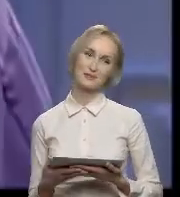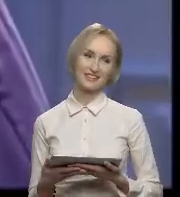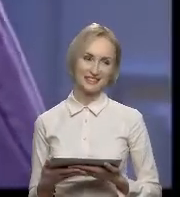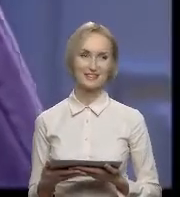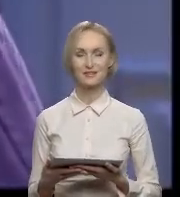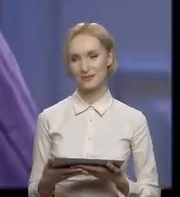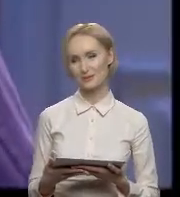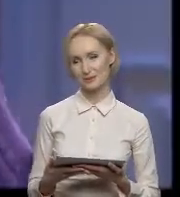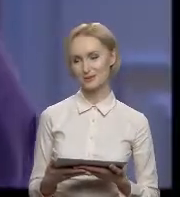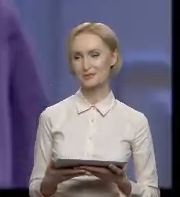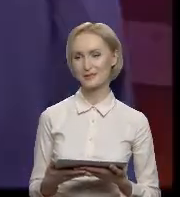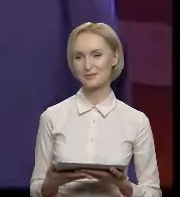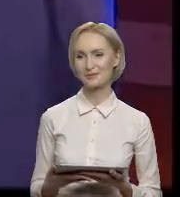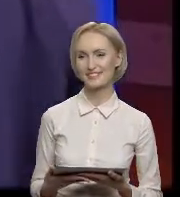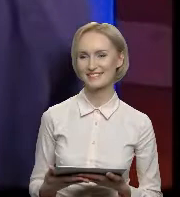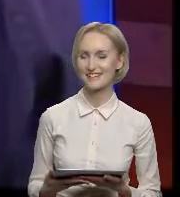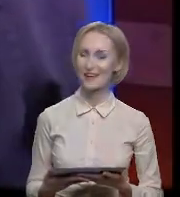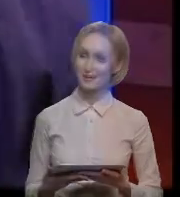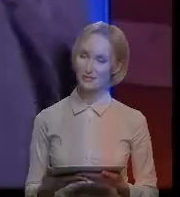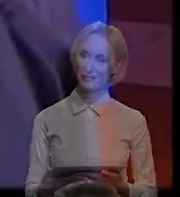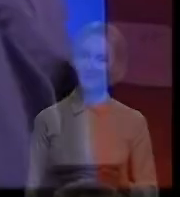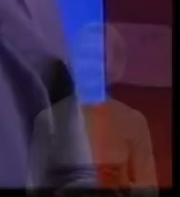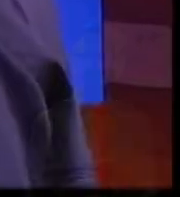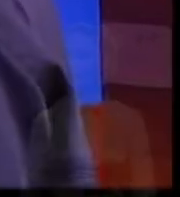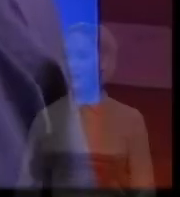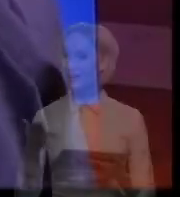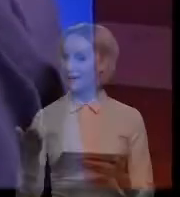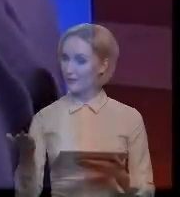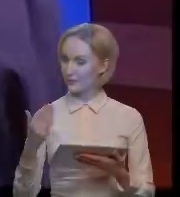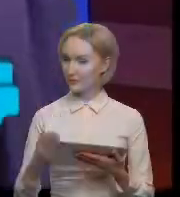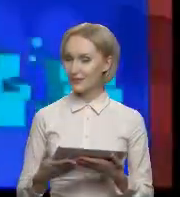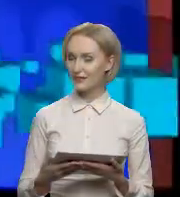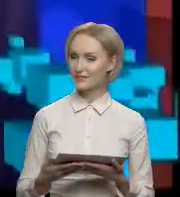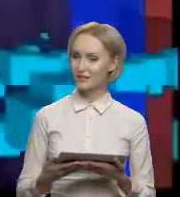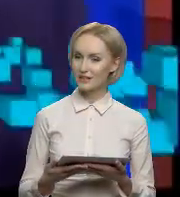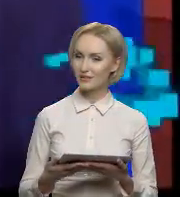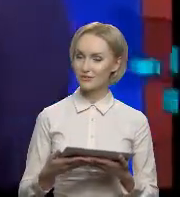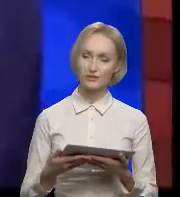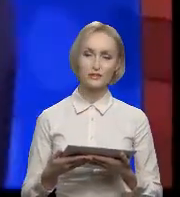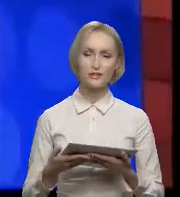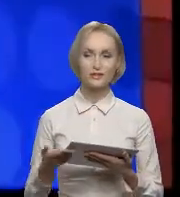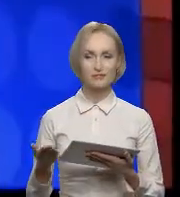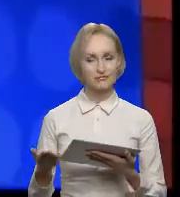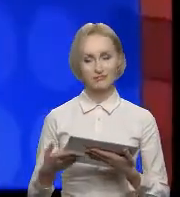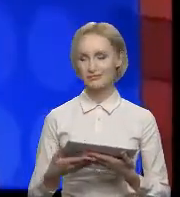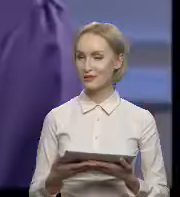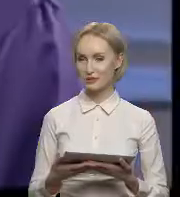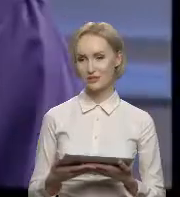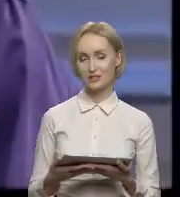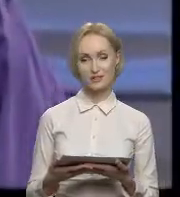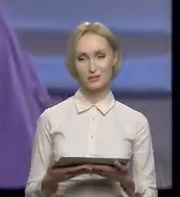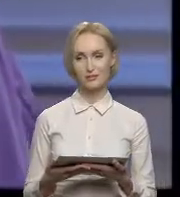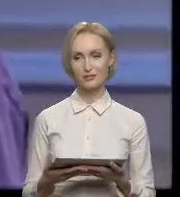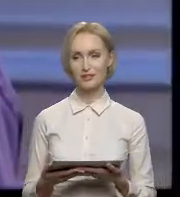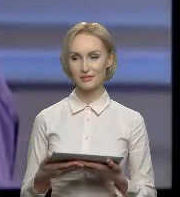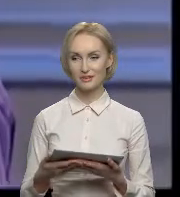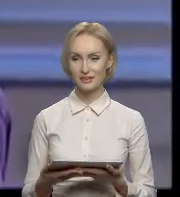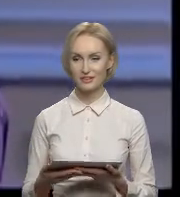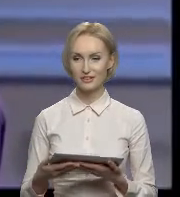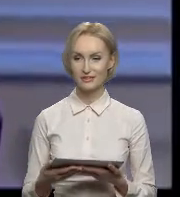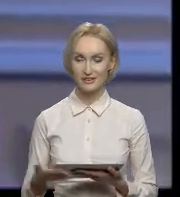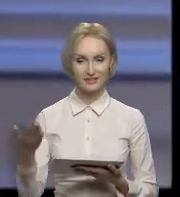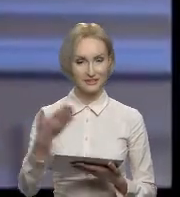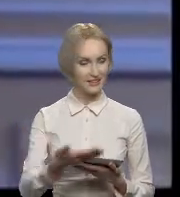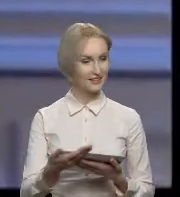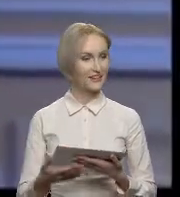I'm the most faithfulest guy you will ever meet. Are you sure? Are you sure about that? In life, Bill. In life. Because of the simple fact of 3 years I've been with